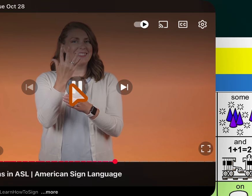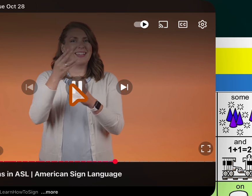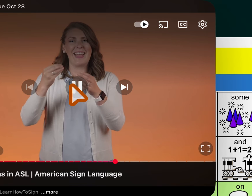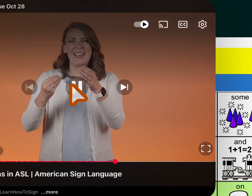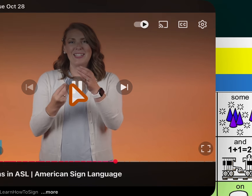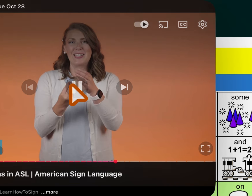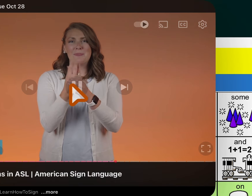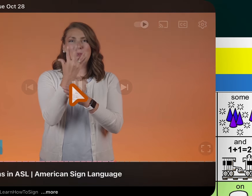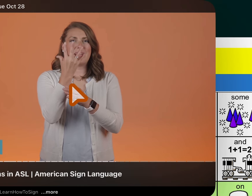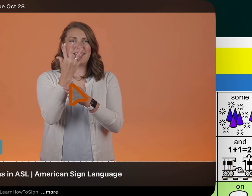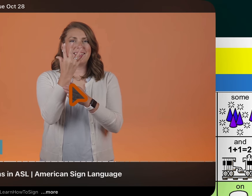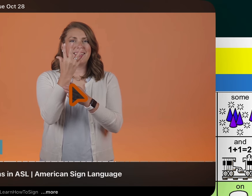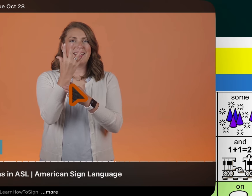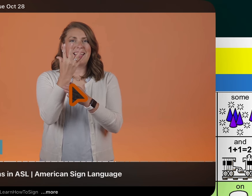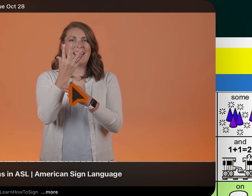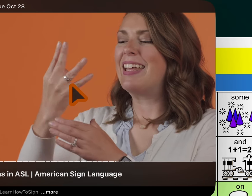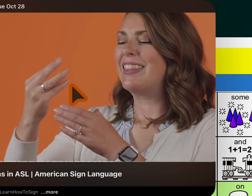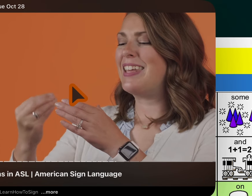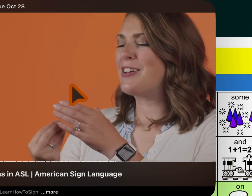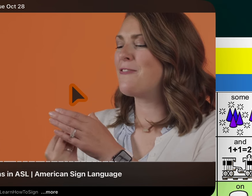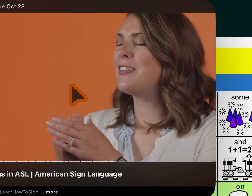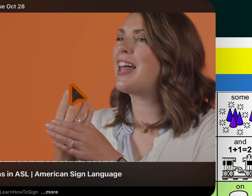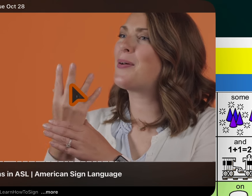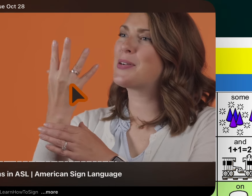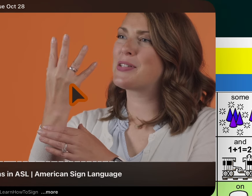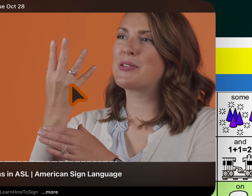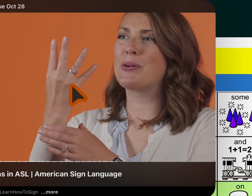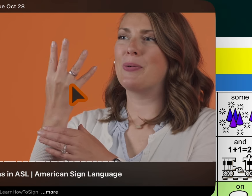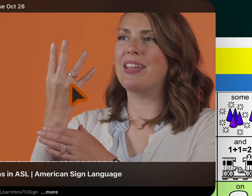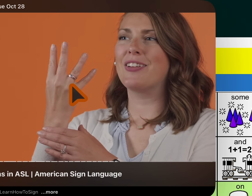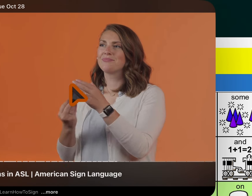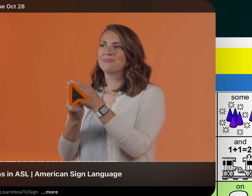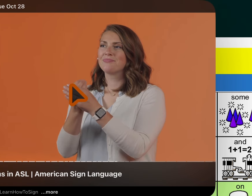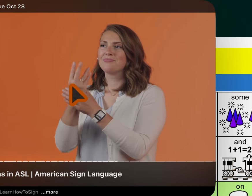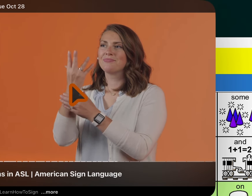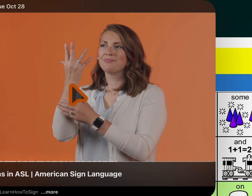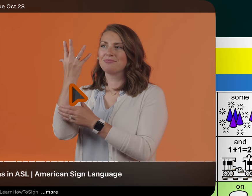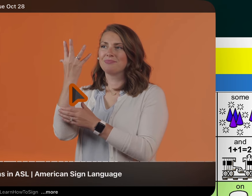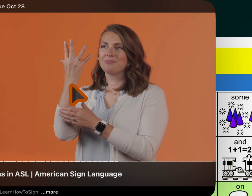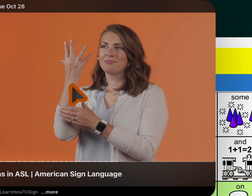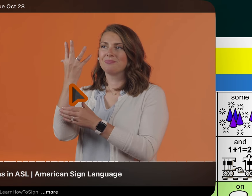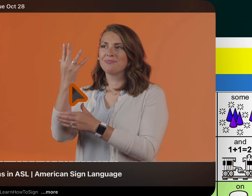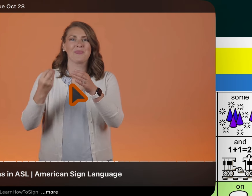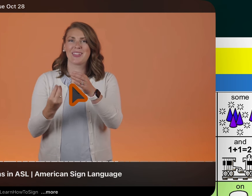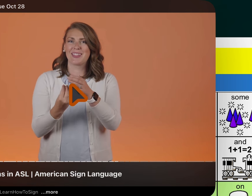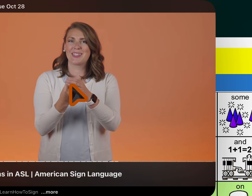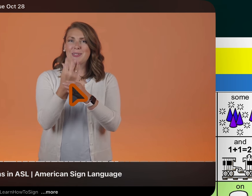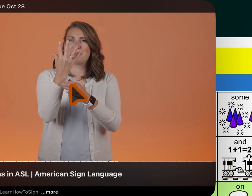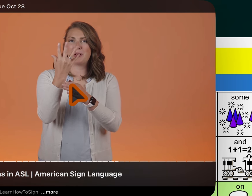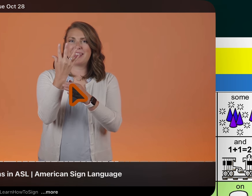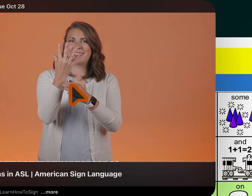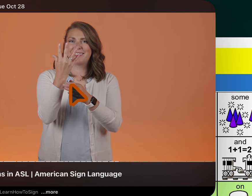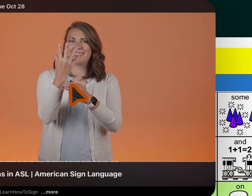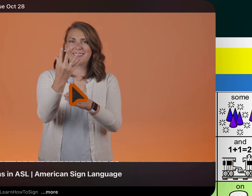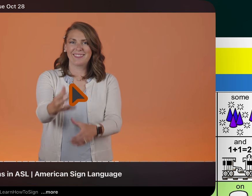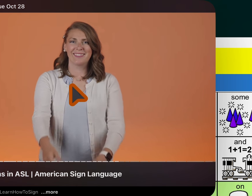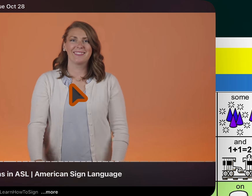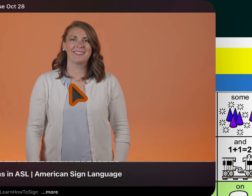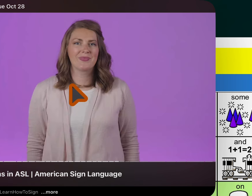Spring, spring. Think of flowers growing in the garden during the springtime.